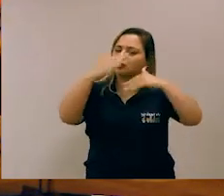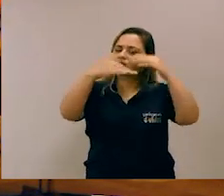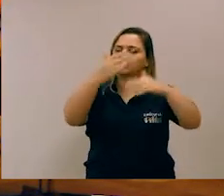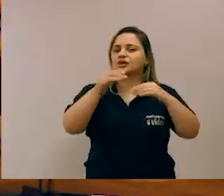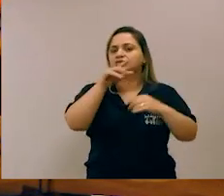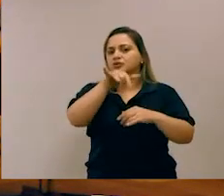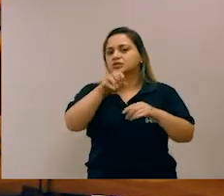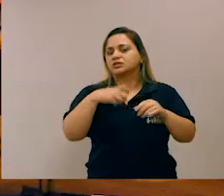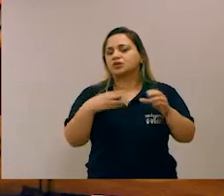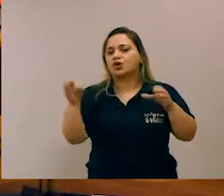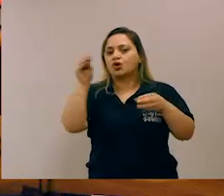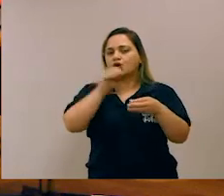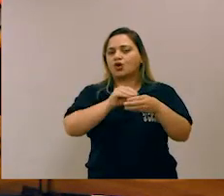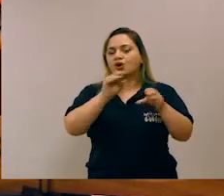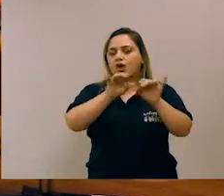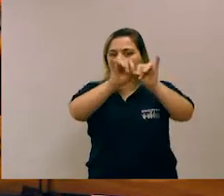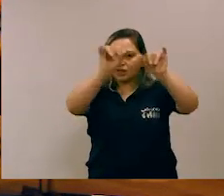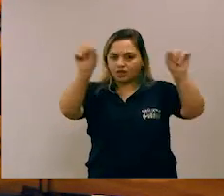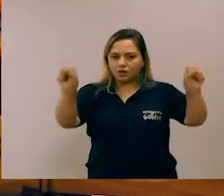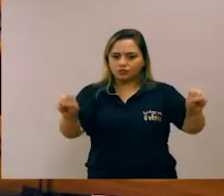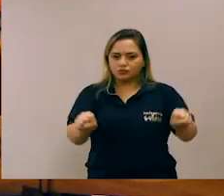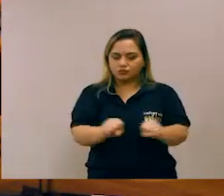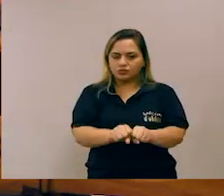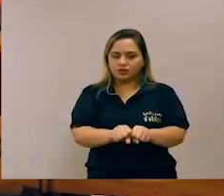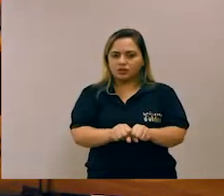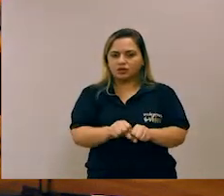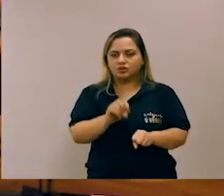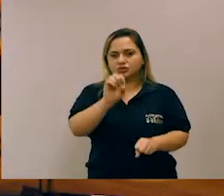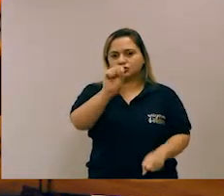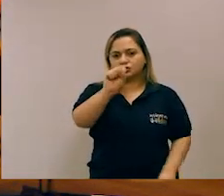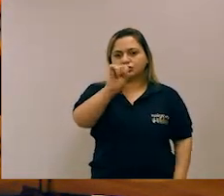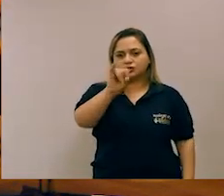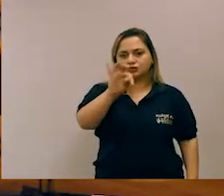are here and people are watching us on the web,